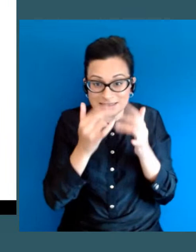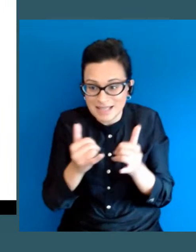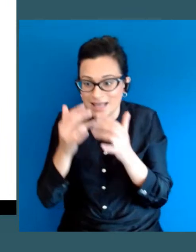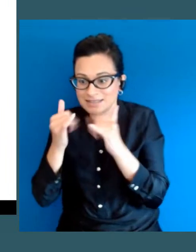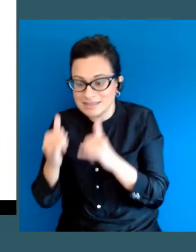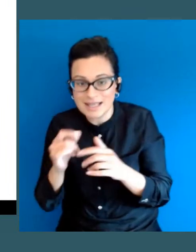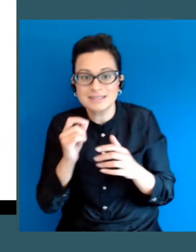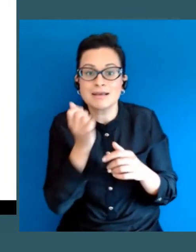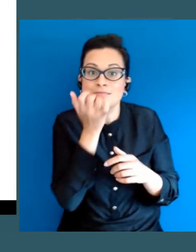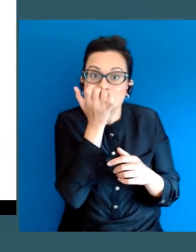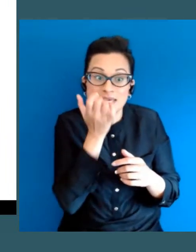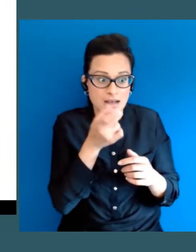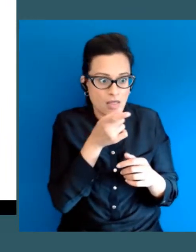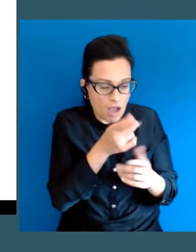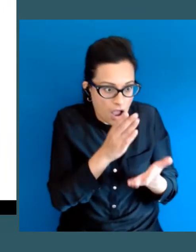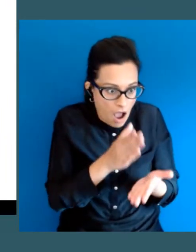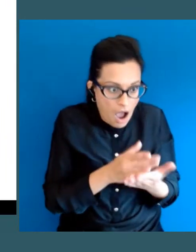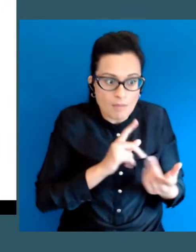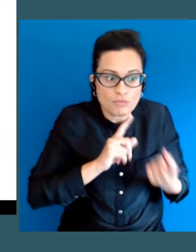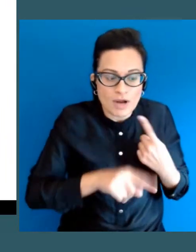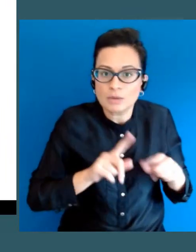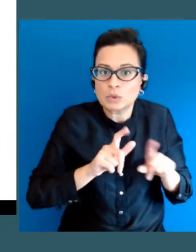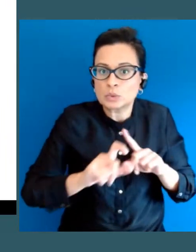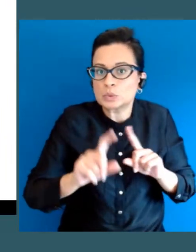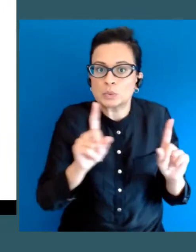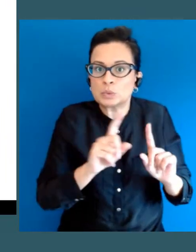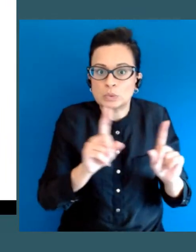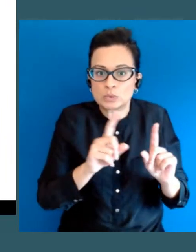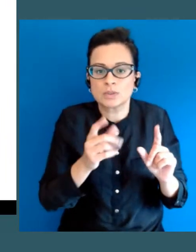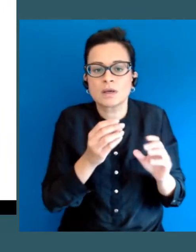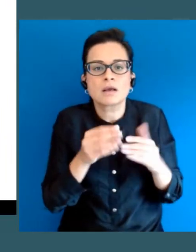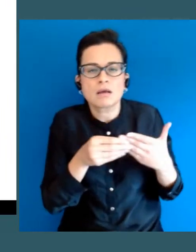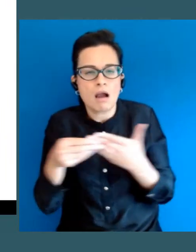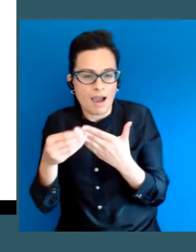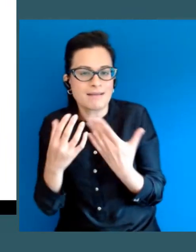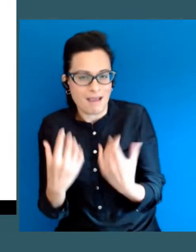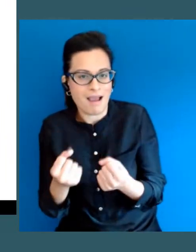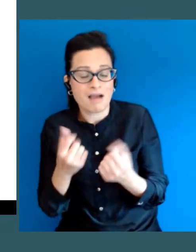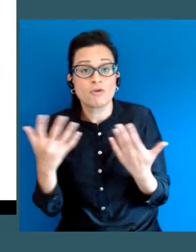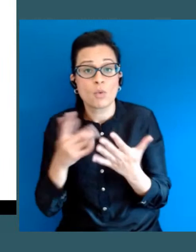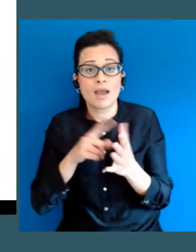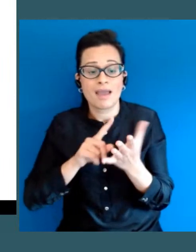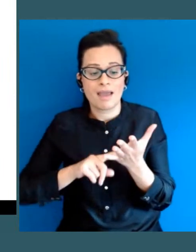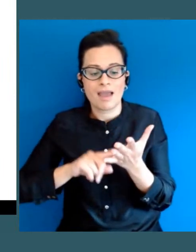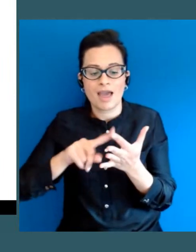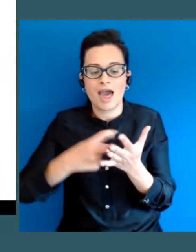you do? There is some guidance on AllergyUK about weaning advice as well.